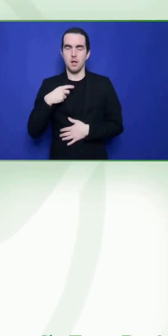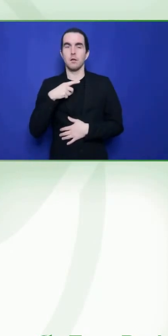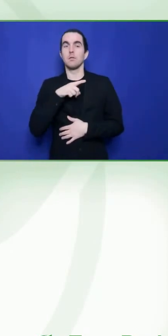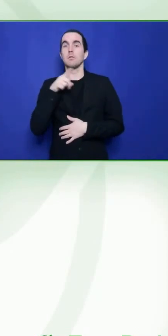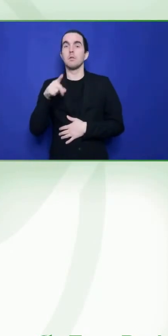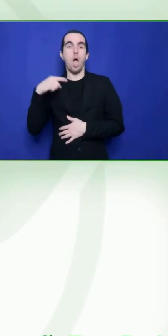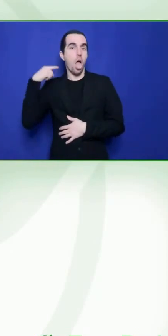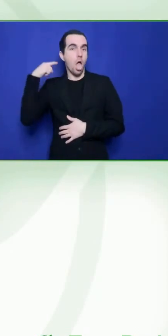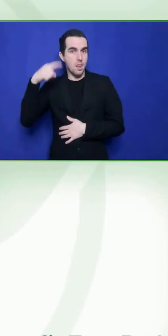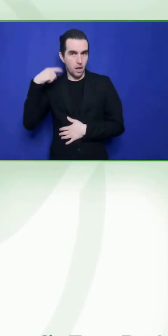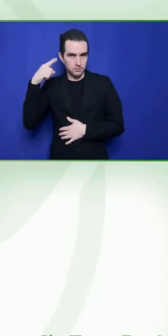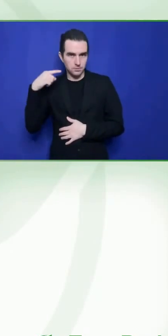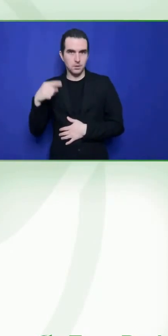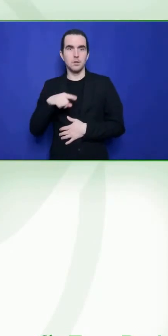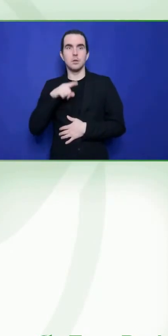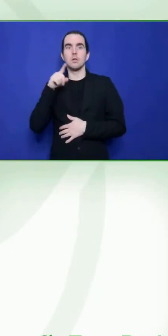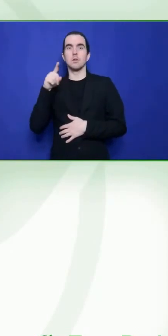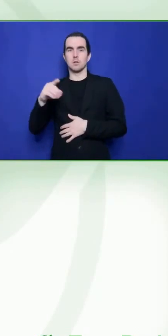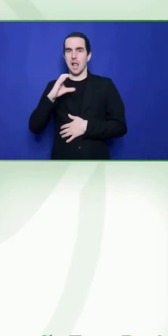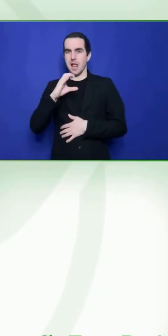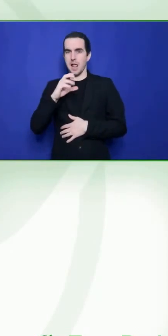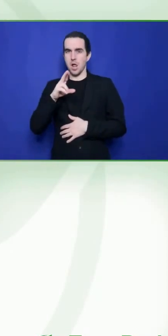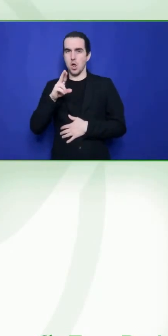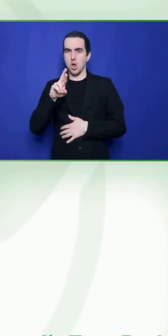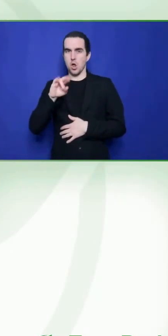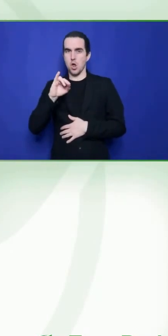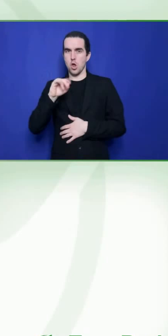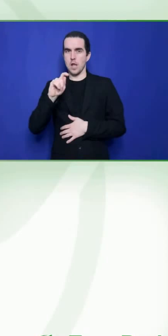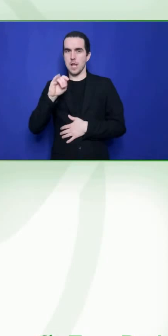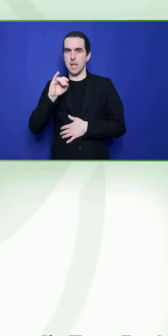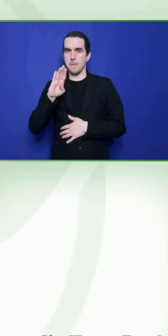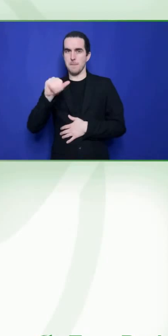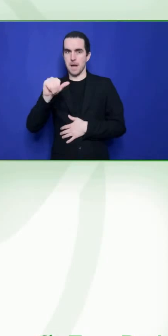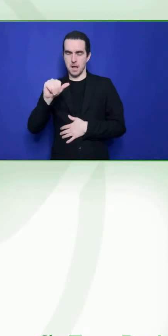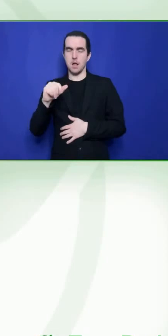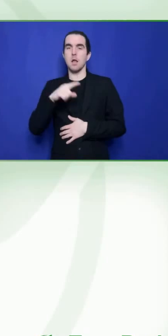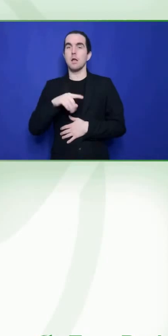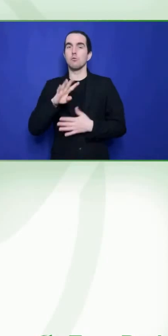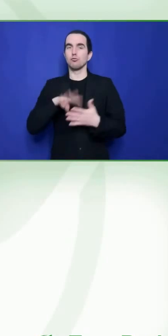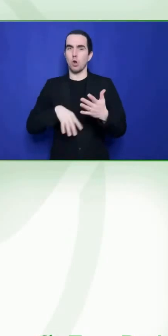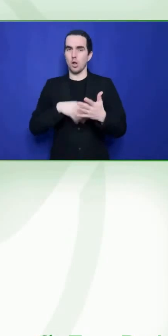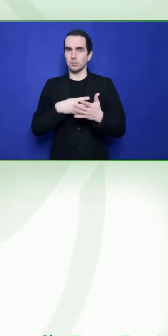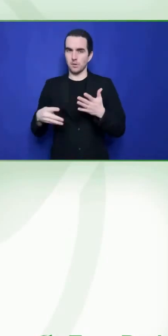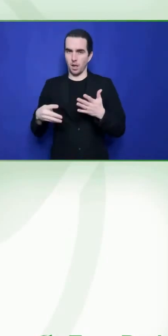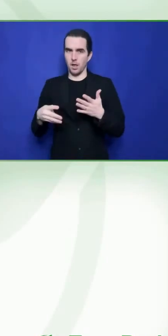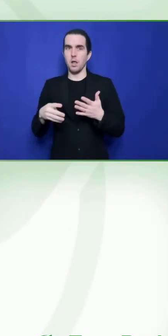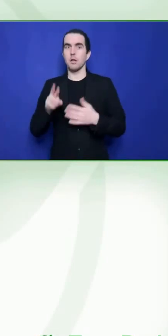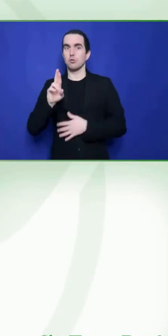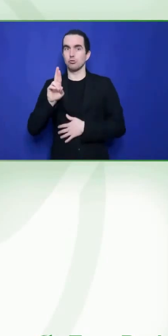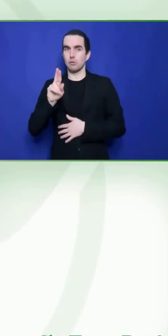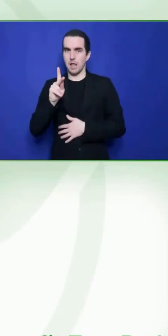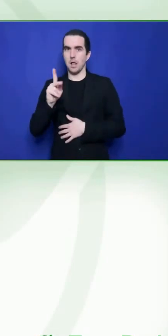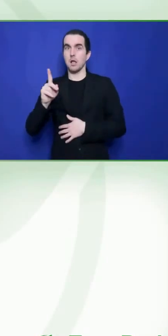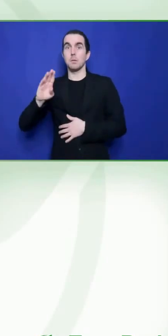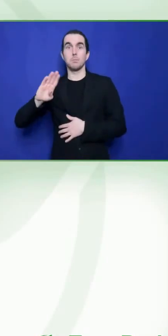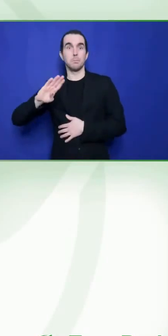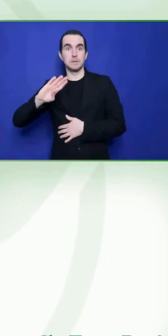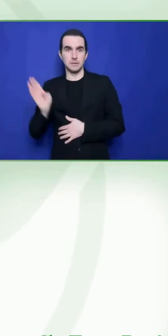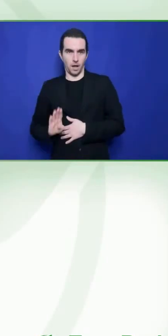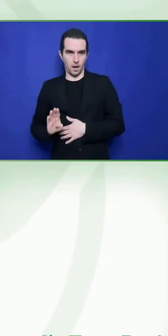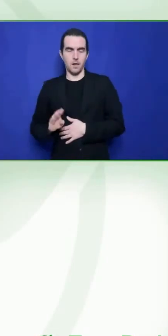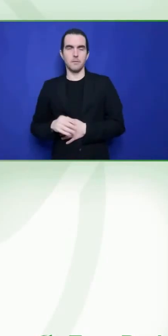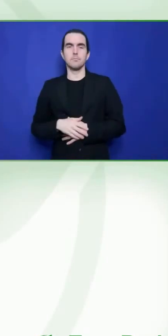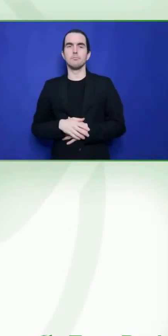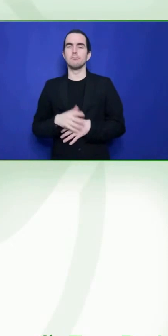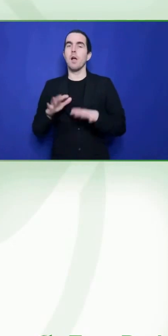good primer and impulse statement for today's conversation, which will be, as mentioned, about how cities